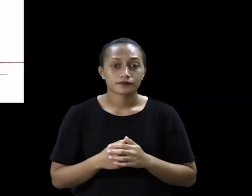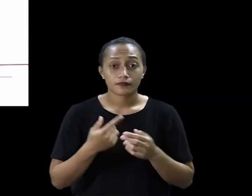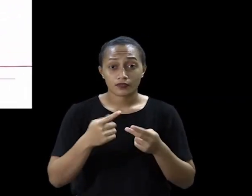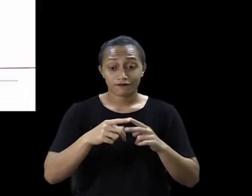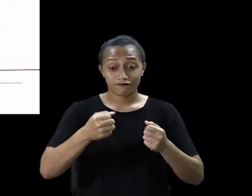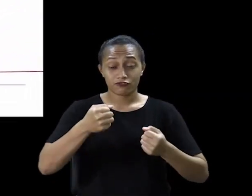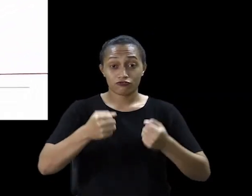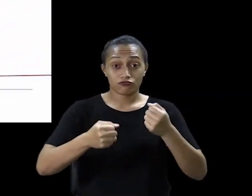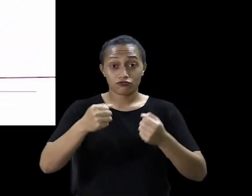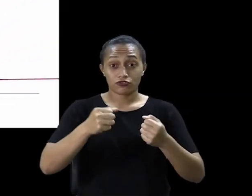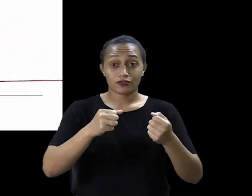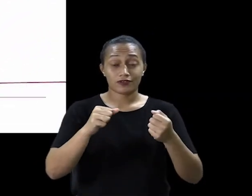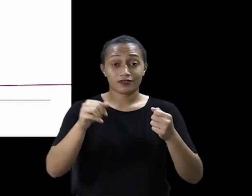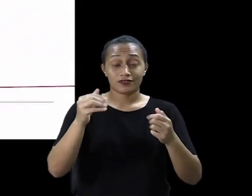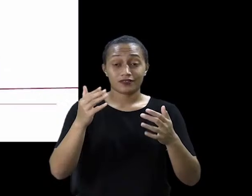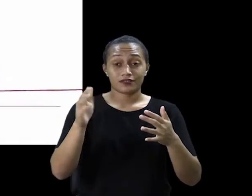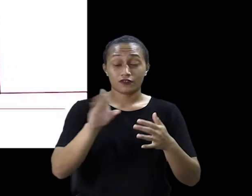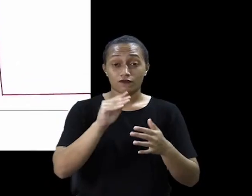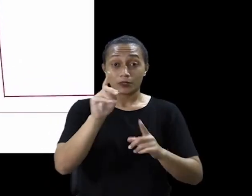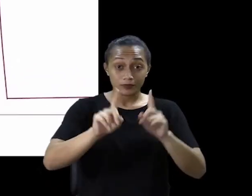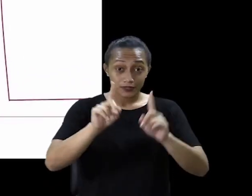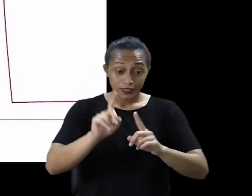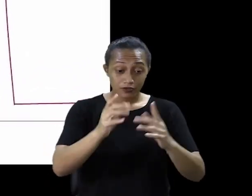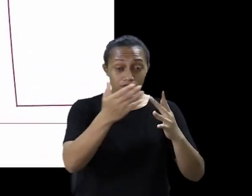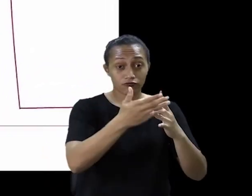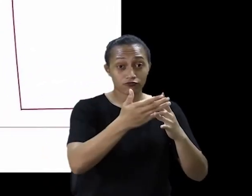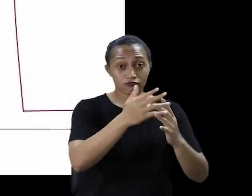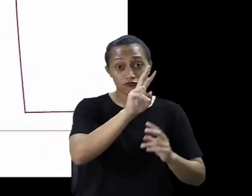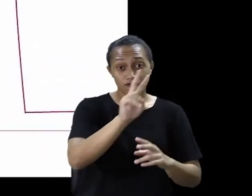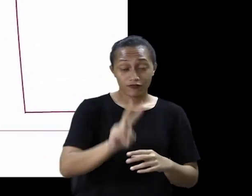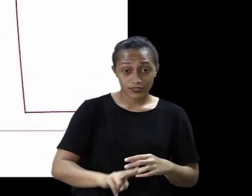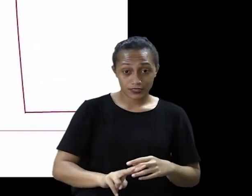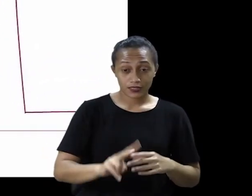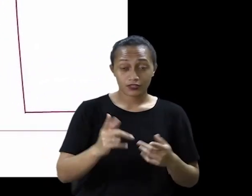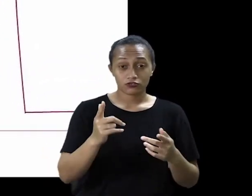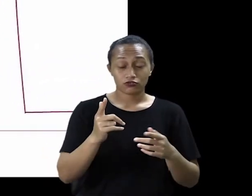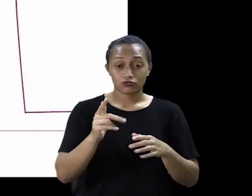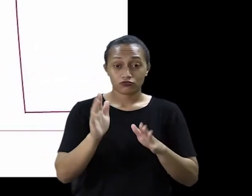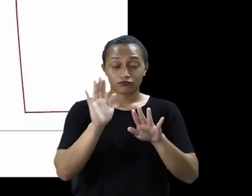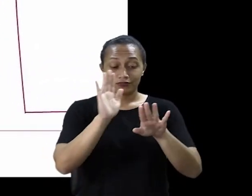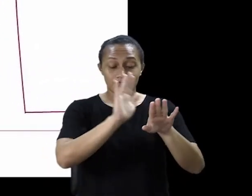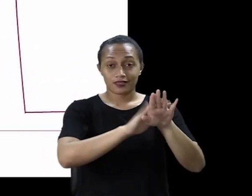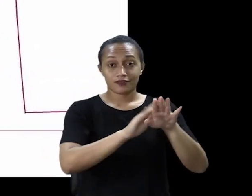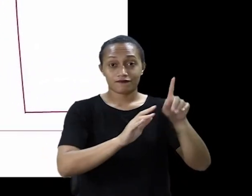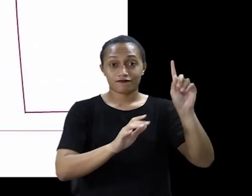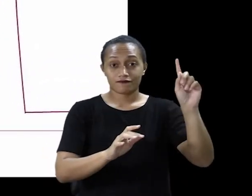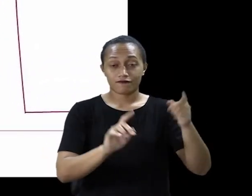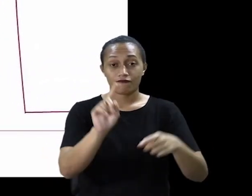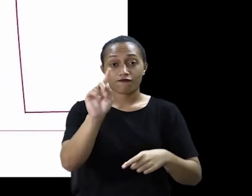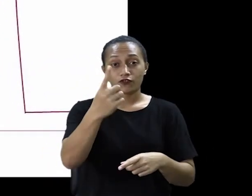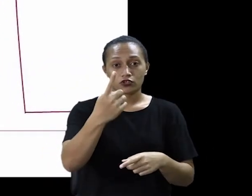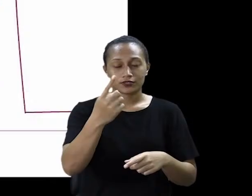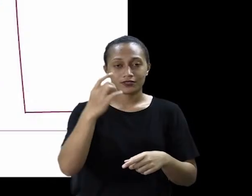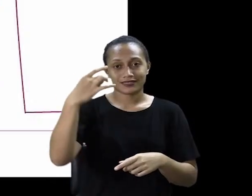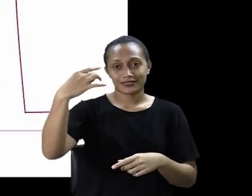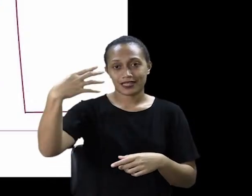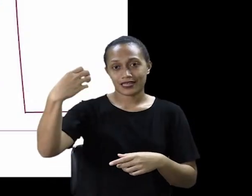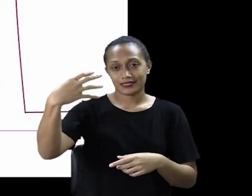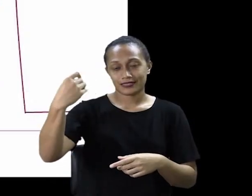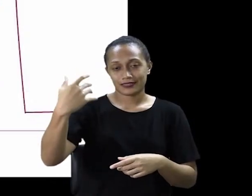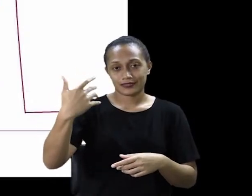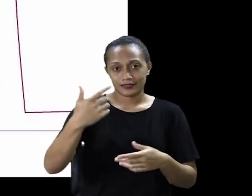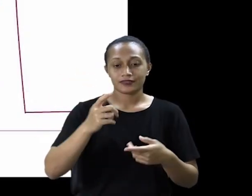if you're driving from town through Vitelli Street, take a left at the first lights.